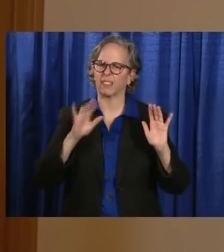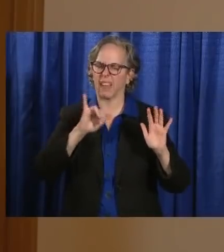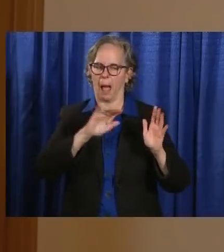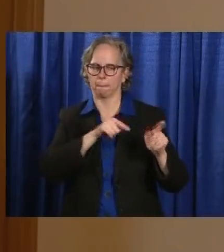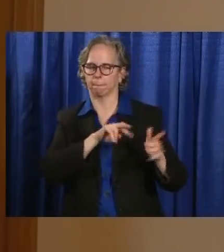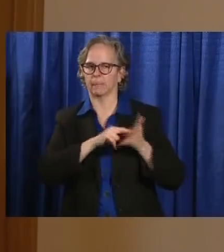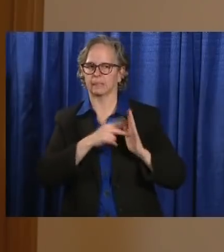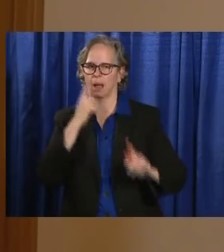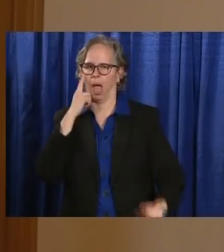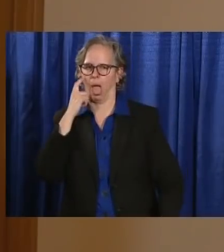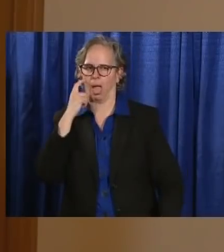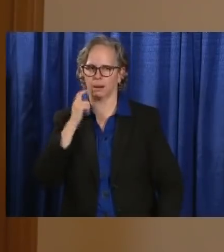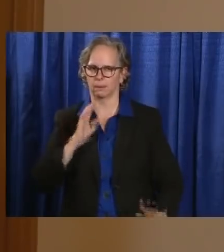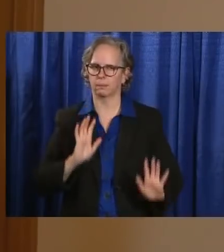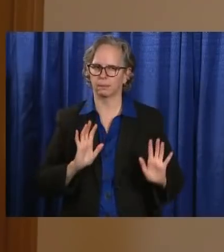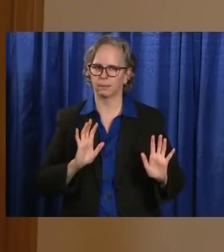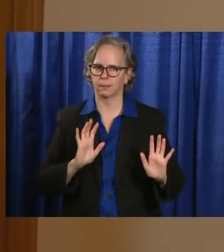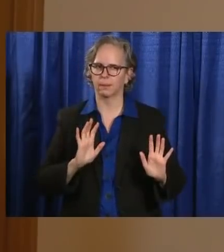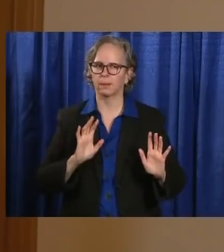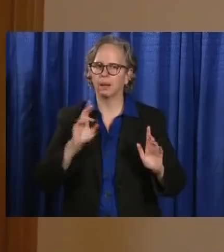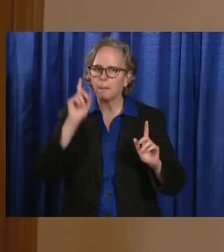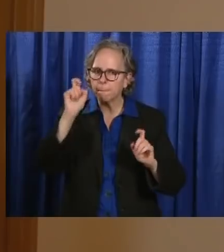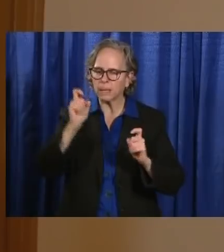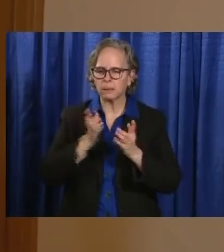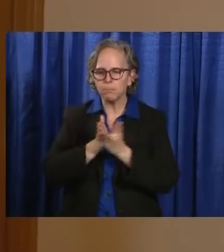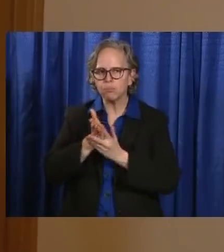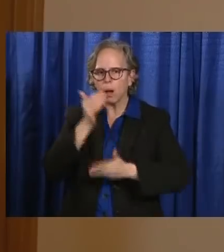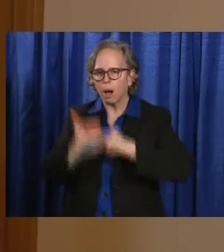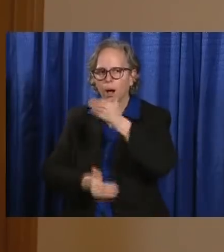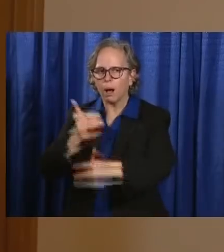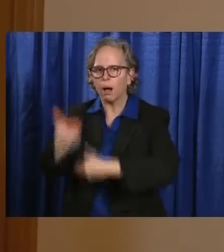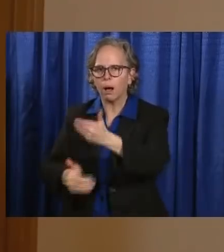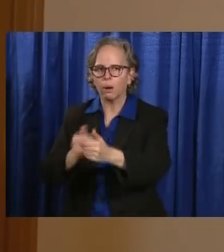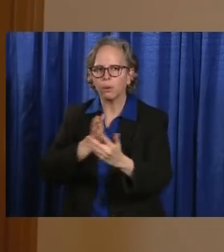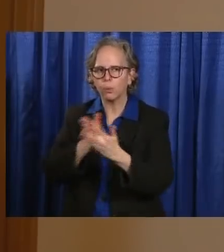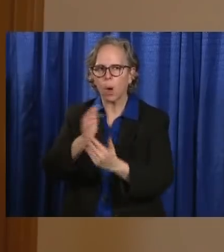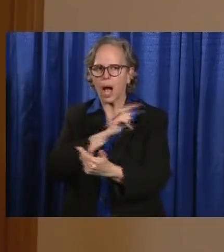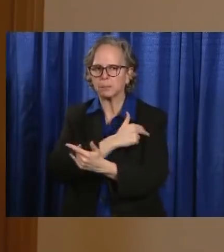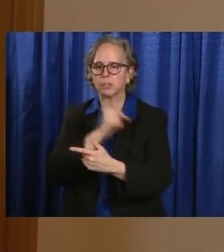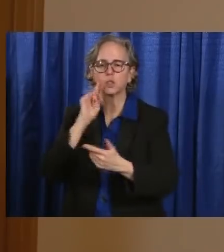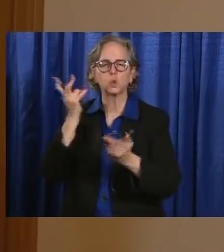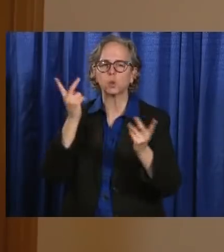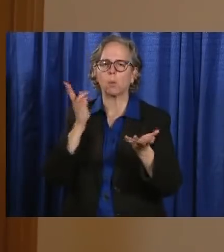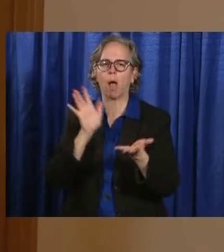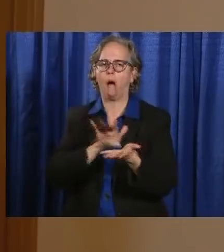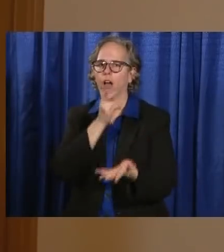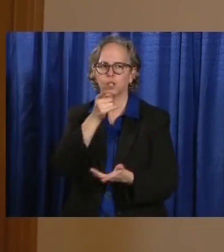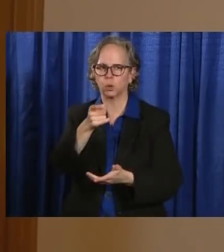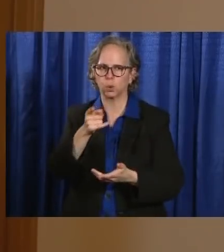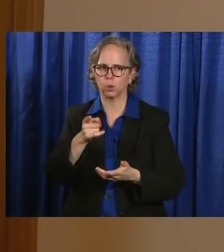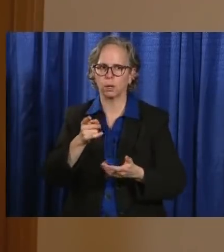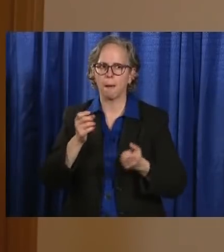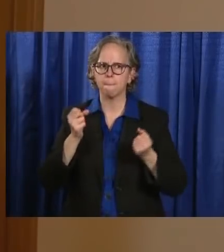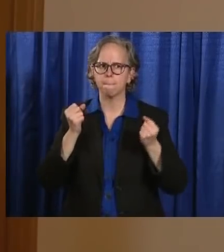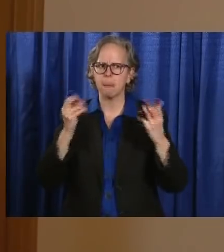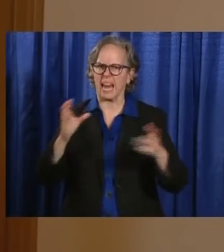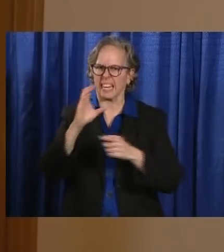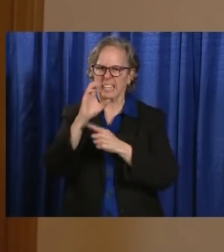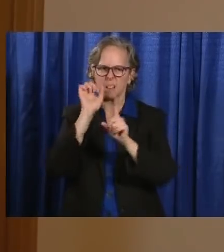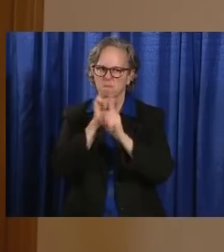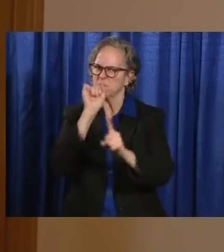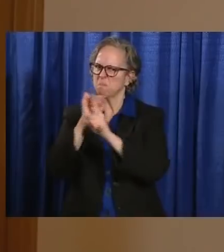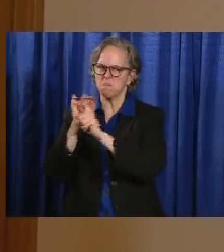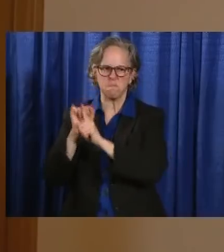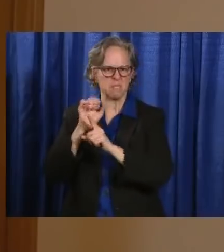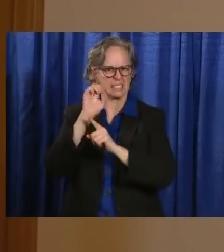medical record. Don't let anyone take advantage of you that way. There are numerous scams going on right now, and we have to be